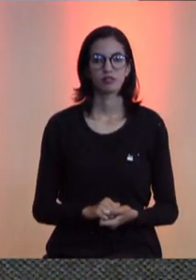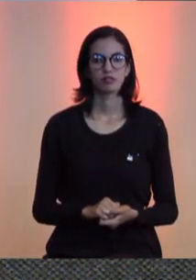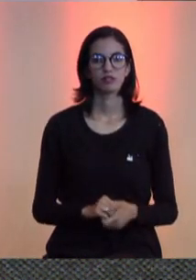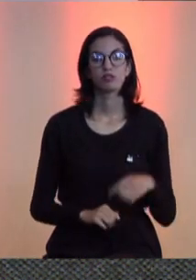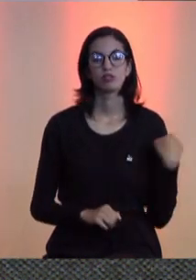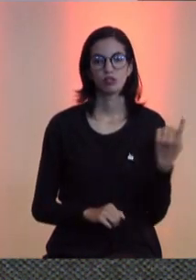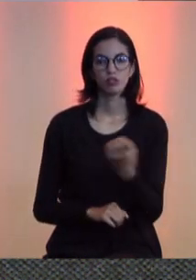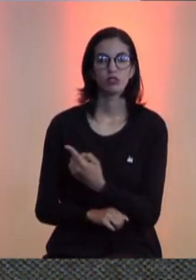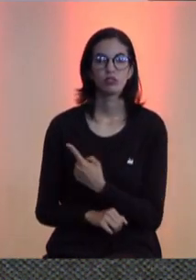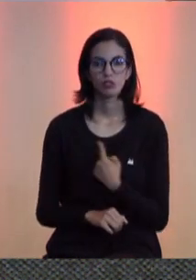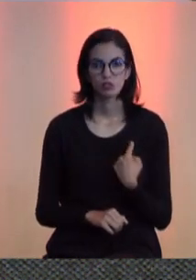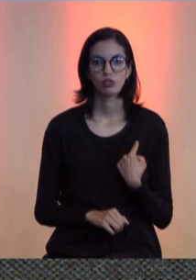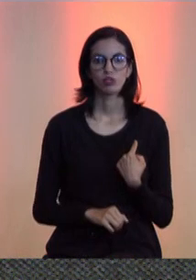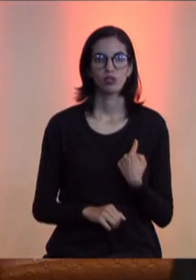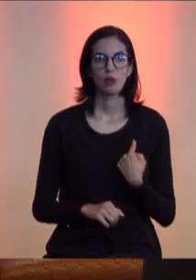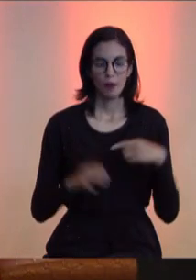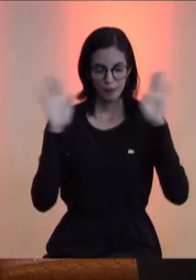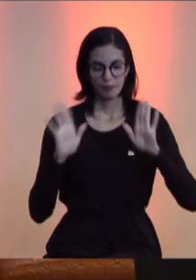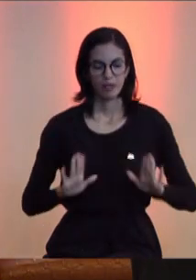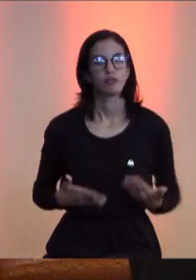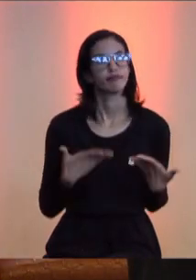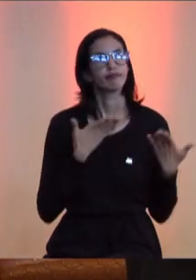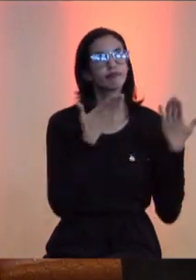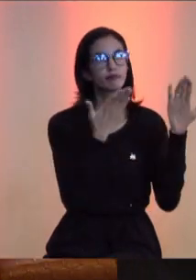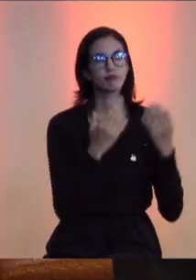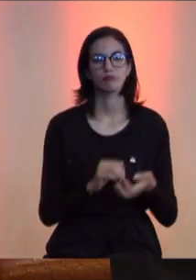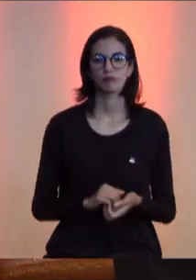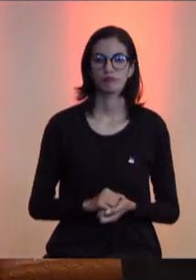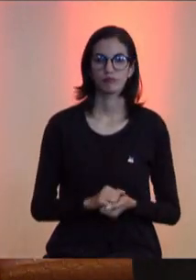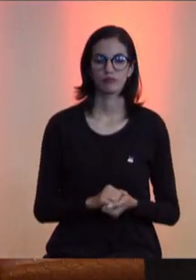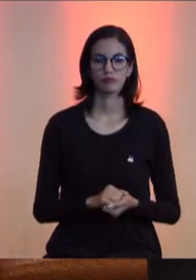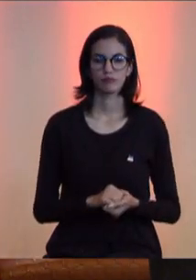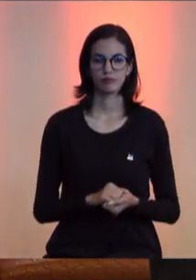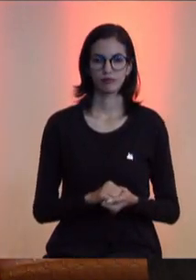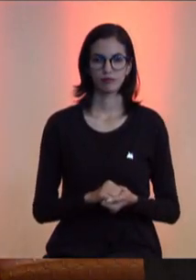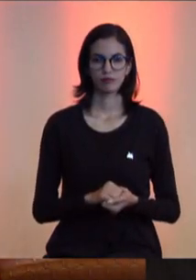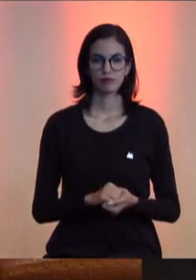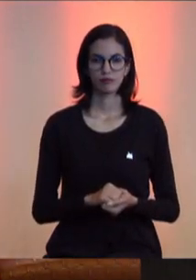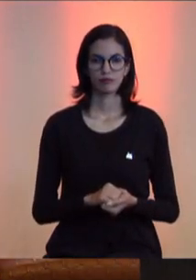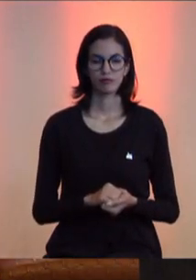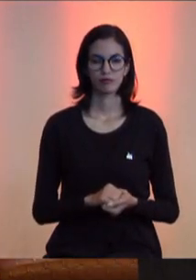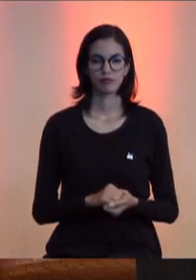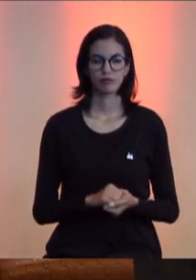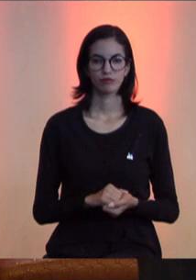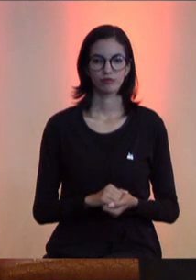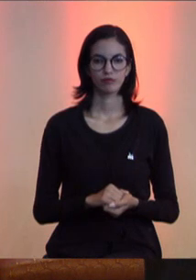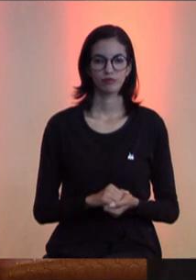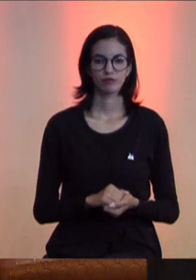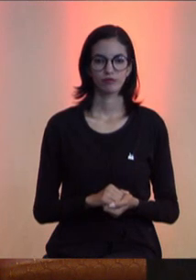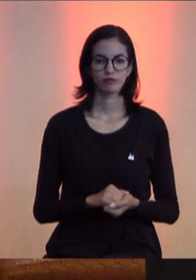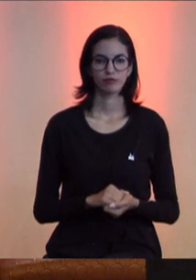estamos preparando héroes para él. And the whole week we are going to talk about what can help us to be strong in